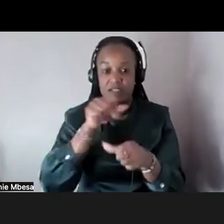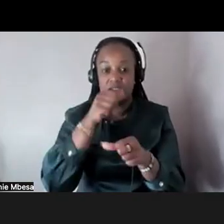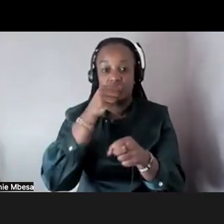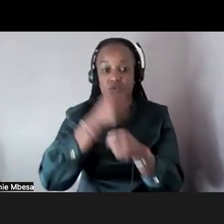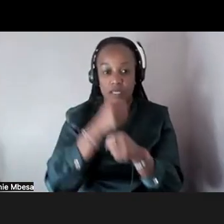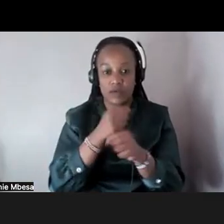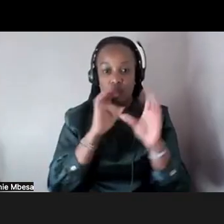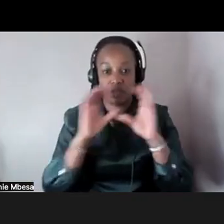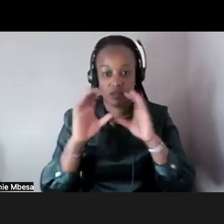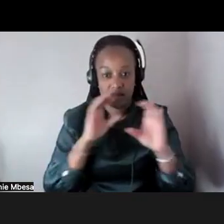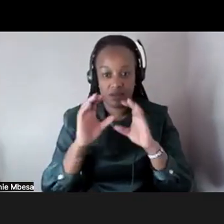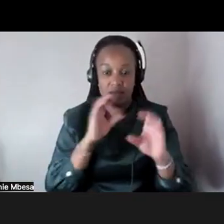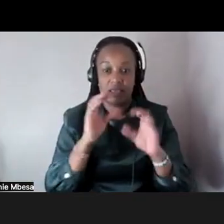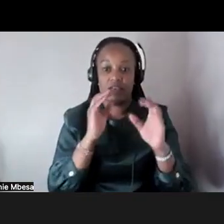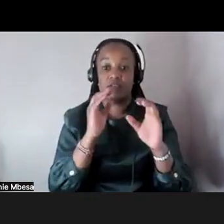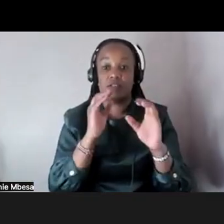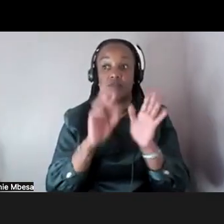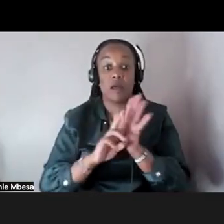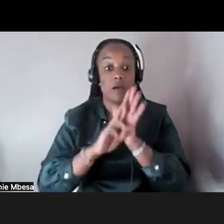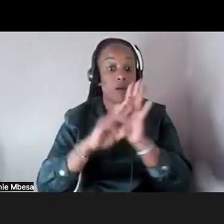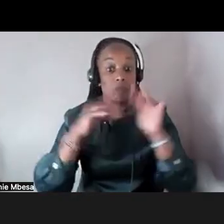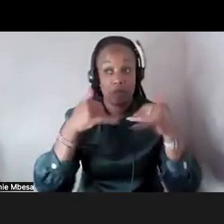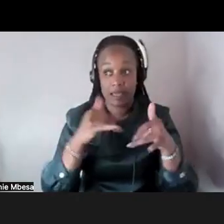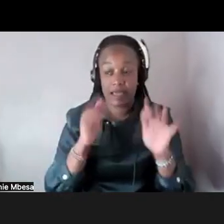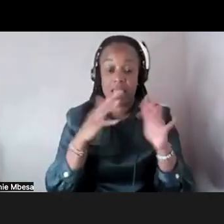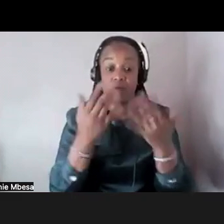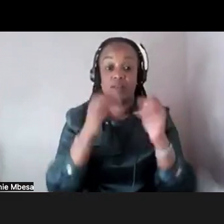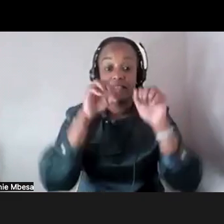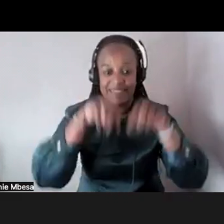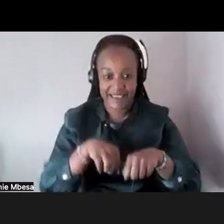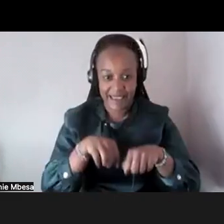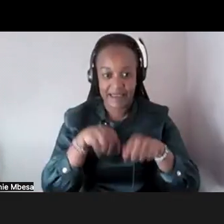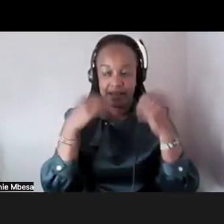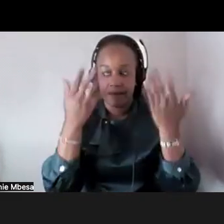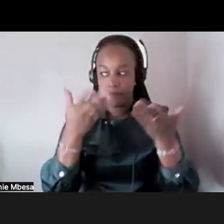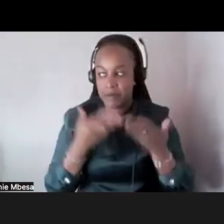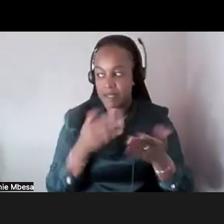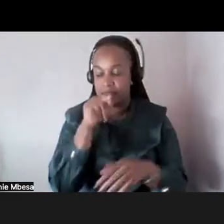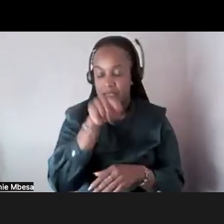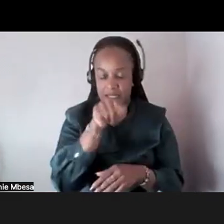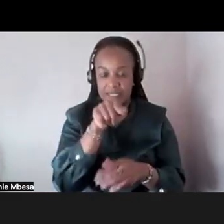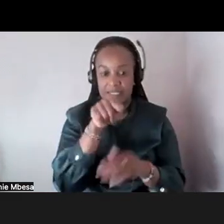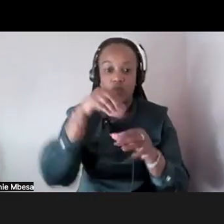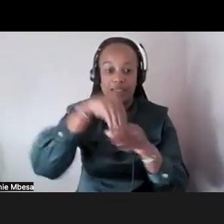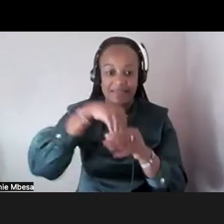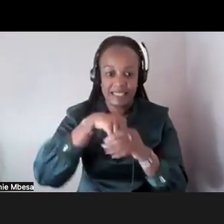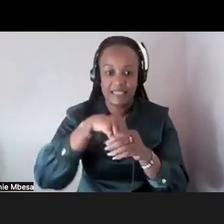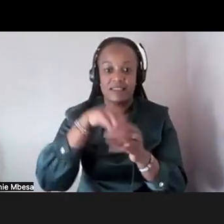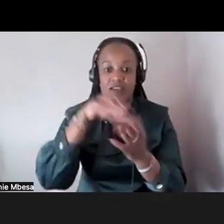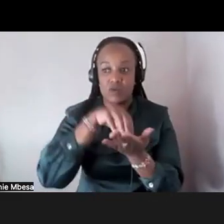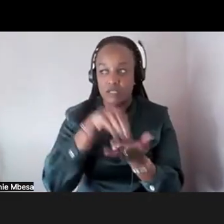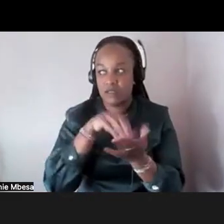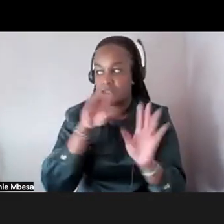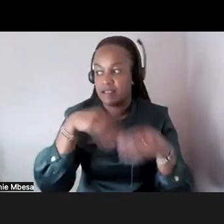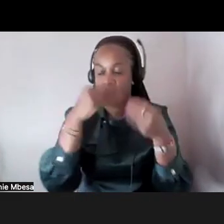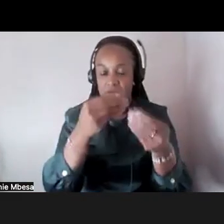and role-playing and how they can kind of bring this within the context of providing routine care for those